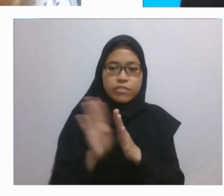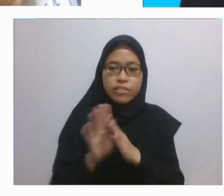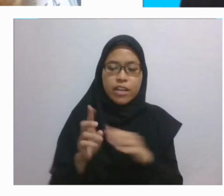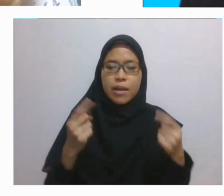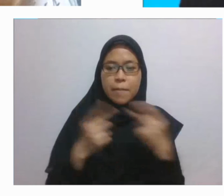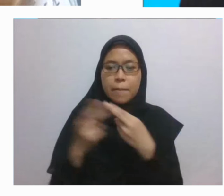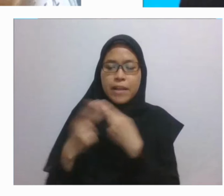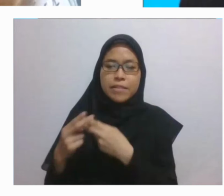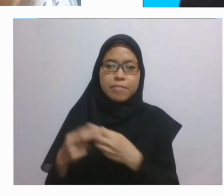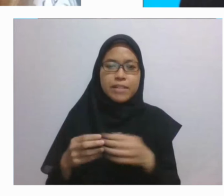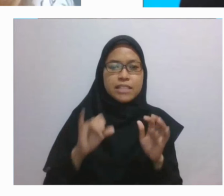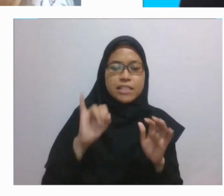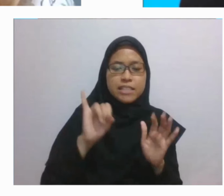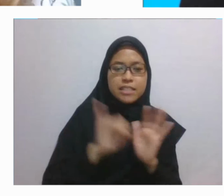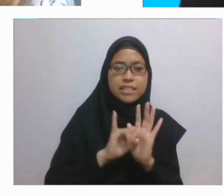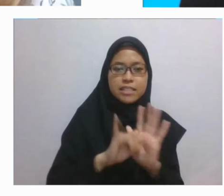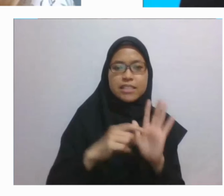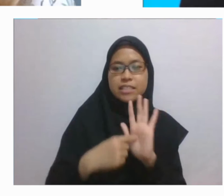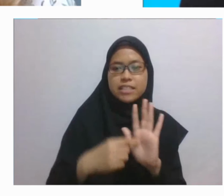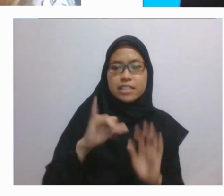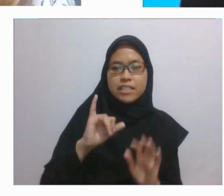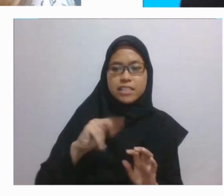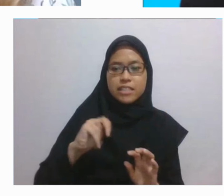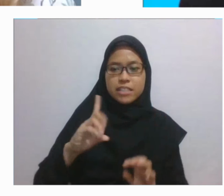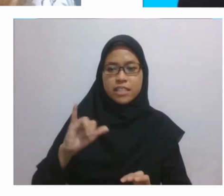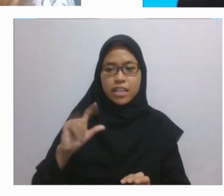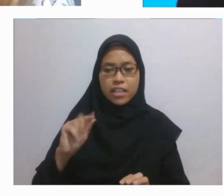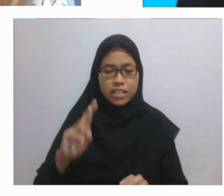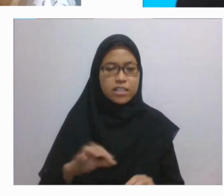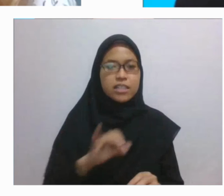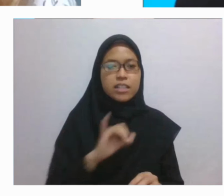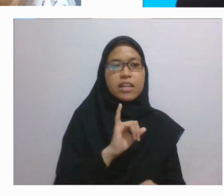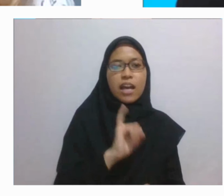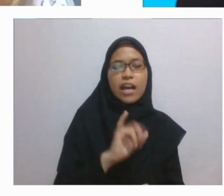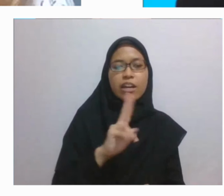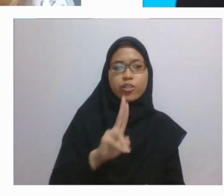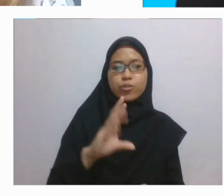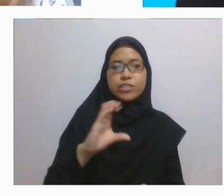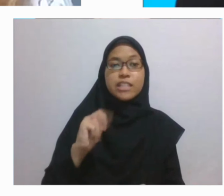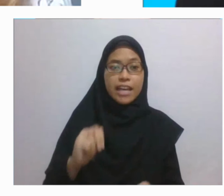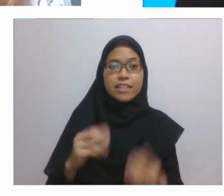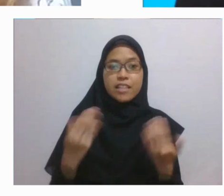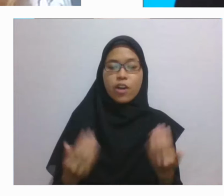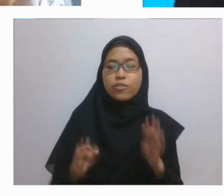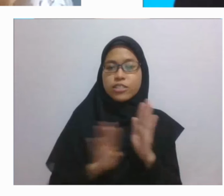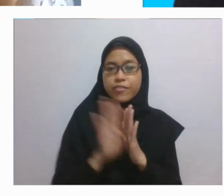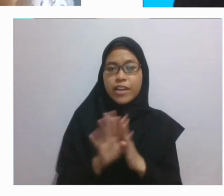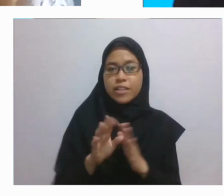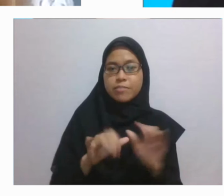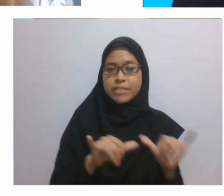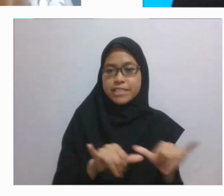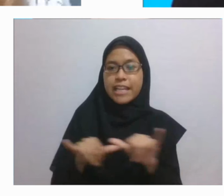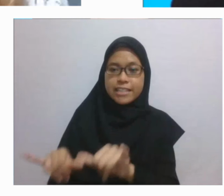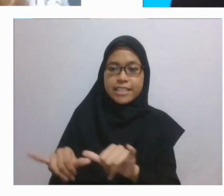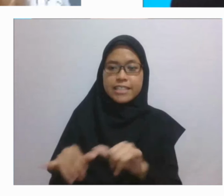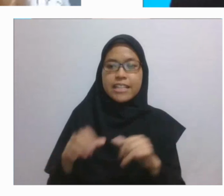indicators for nature-based solutions. The IUCN is developing a set of standards and indicators which it's